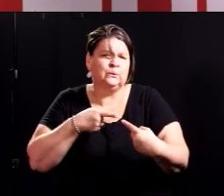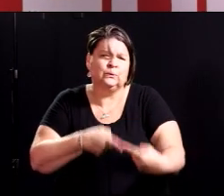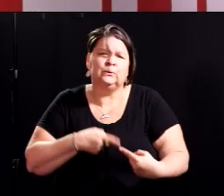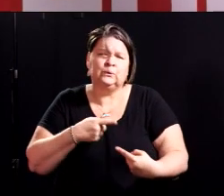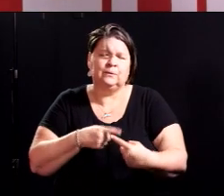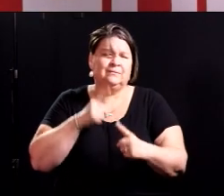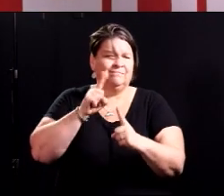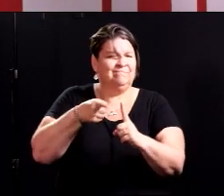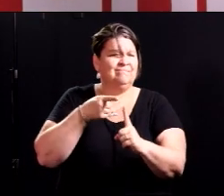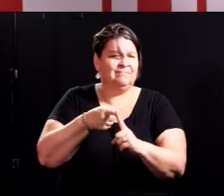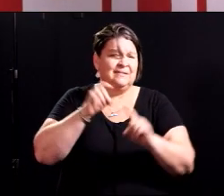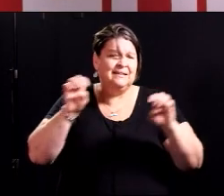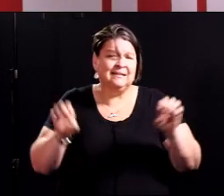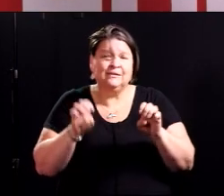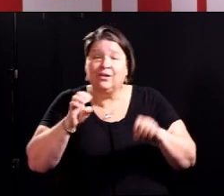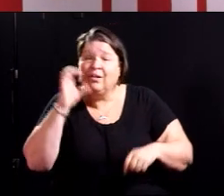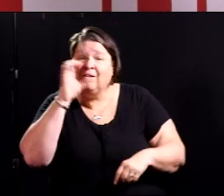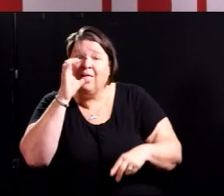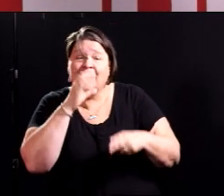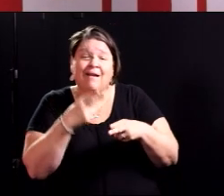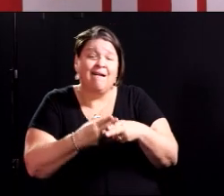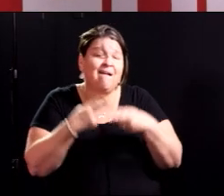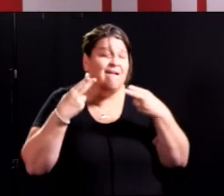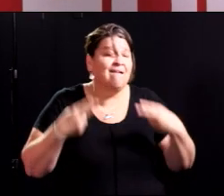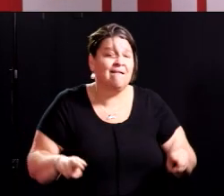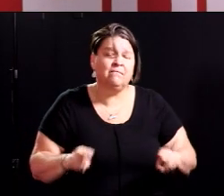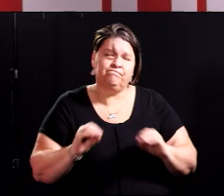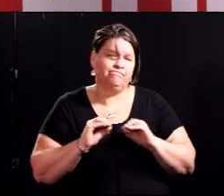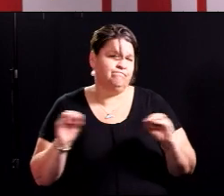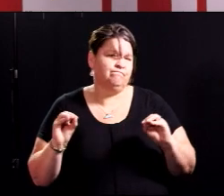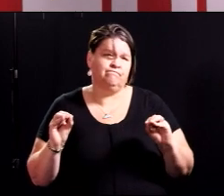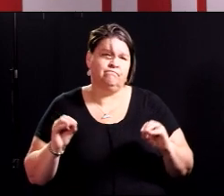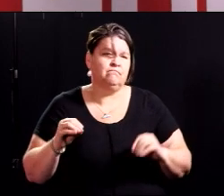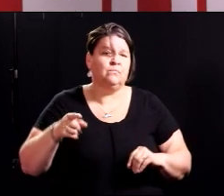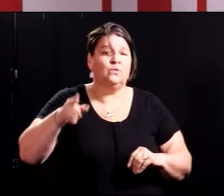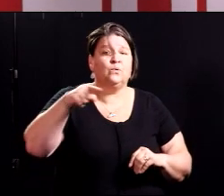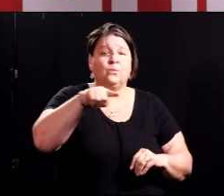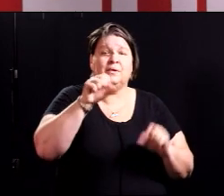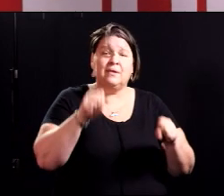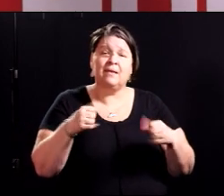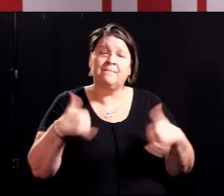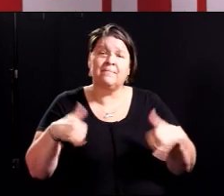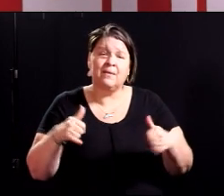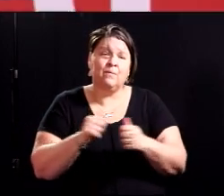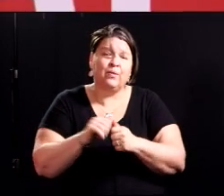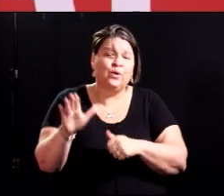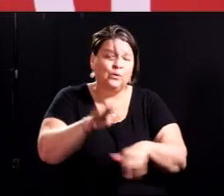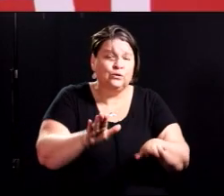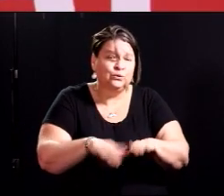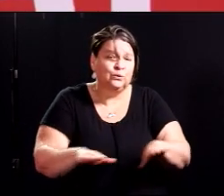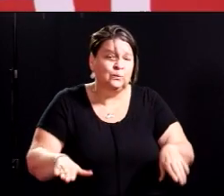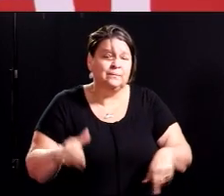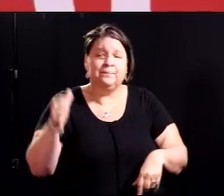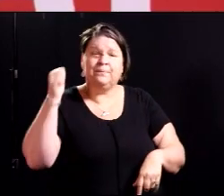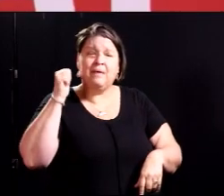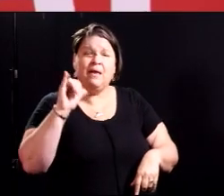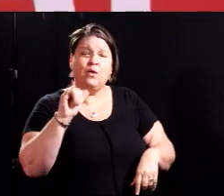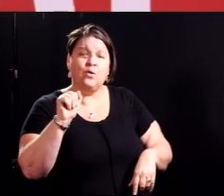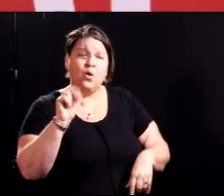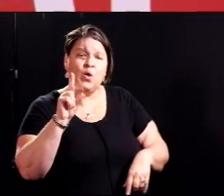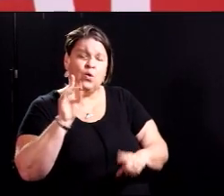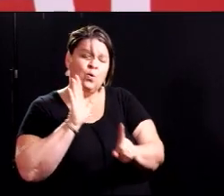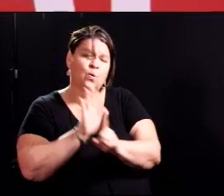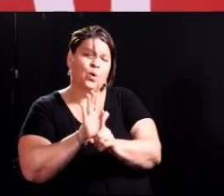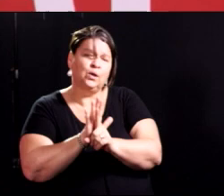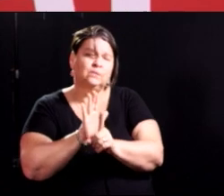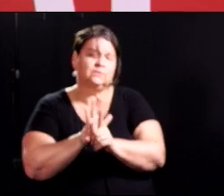Do your Easter egg hunts at home. There's nothing more fun than turning the kids loose in your own yard or in your house if it's raining. We'll get